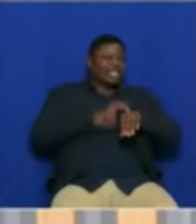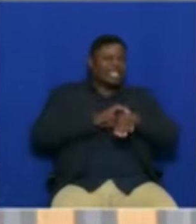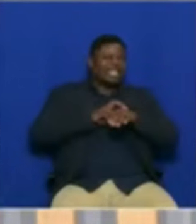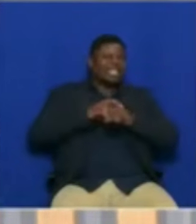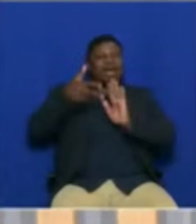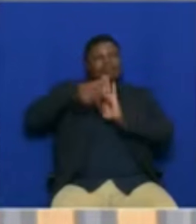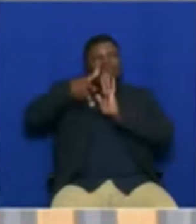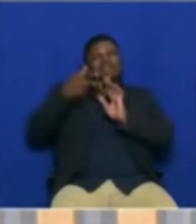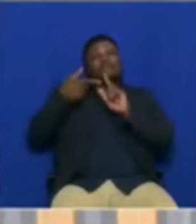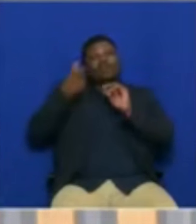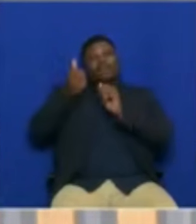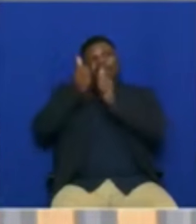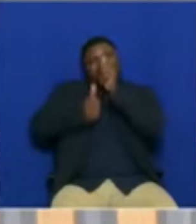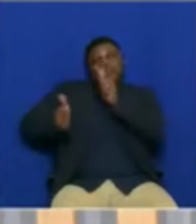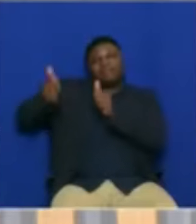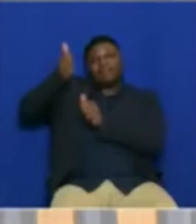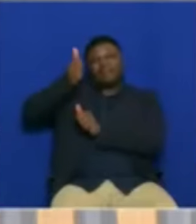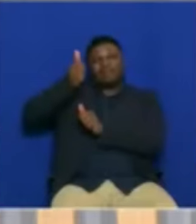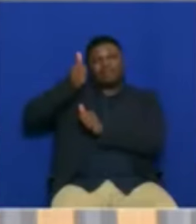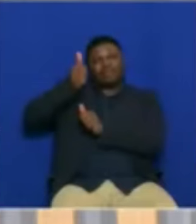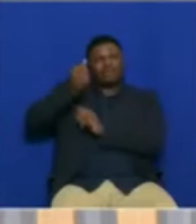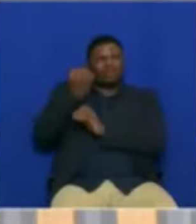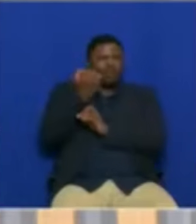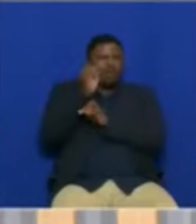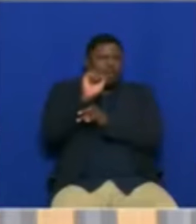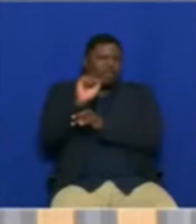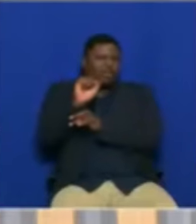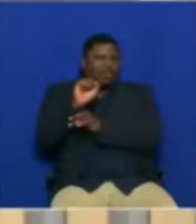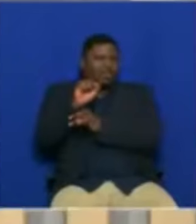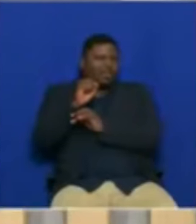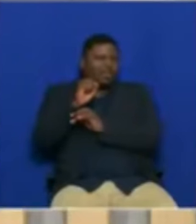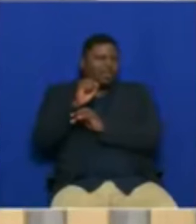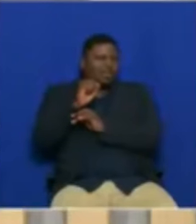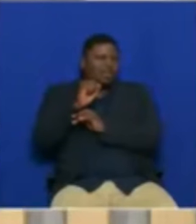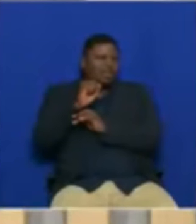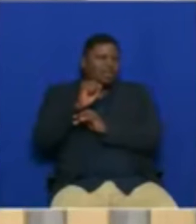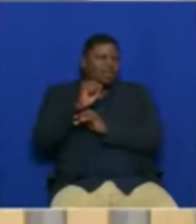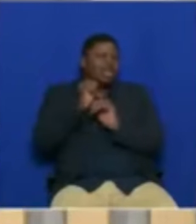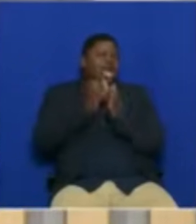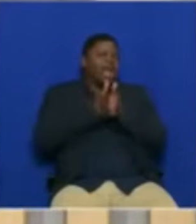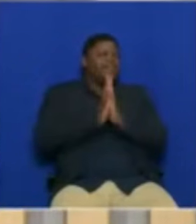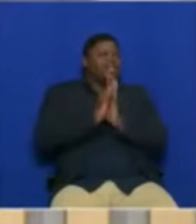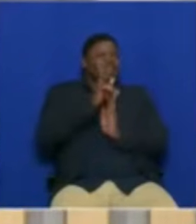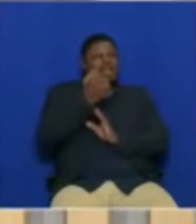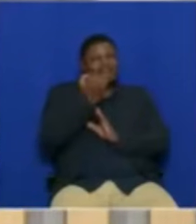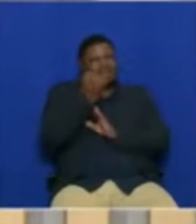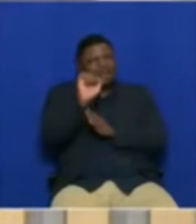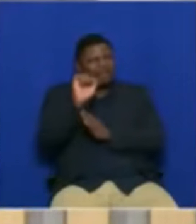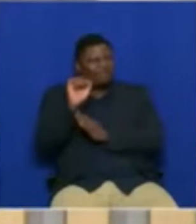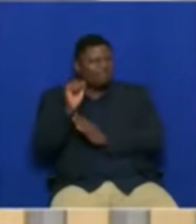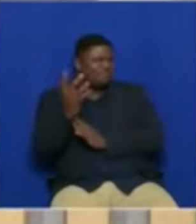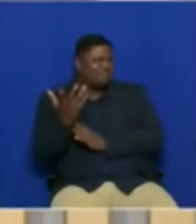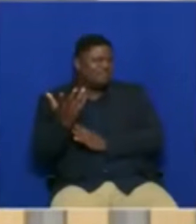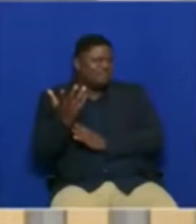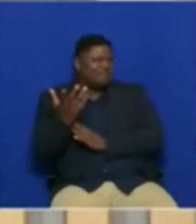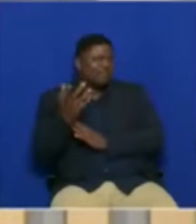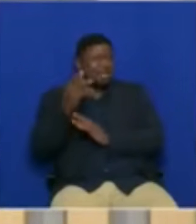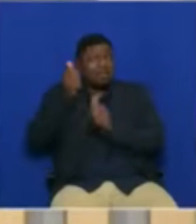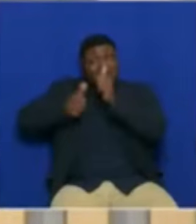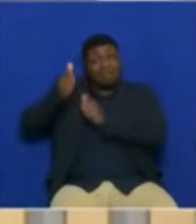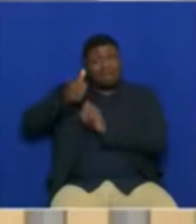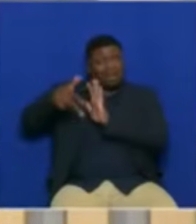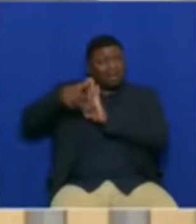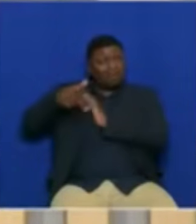this bail, this appeal? Whatever documents that would have been compiled at that moment would have went up